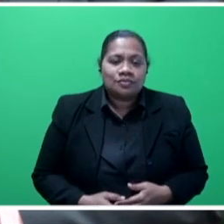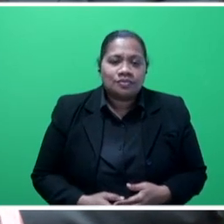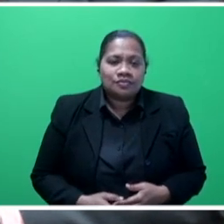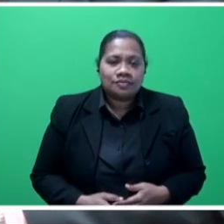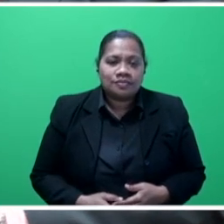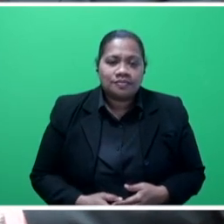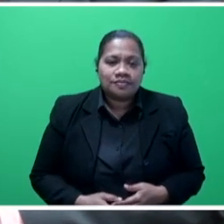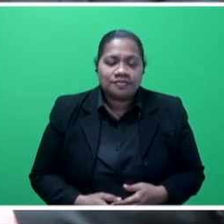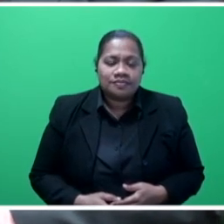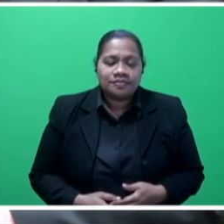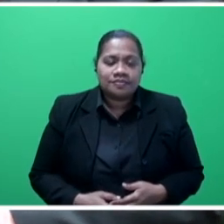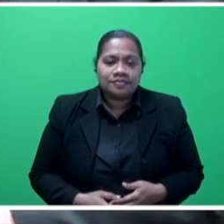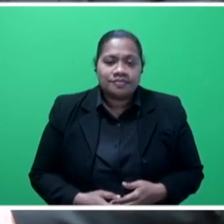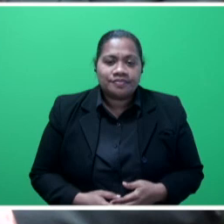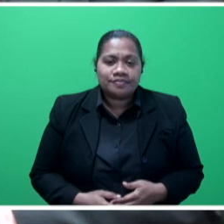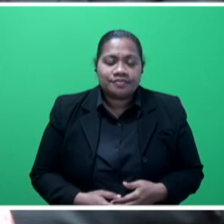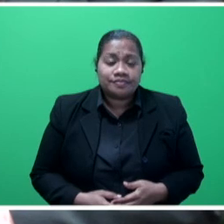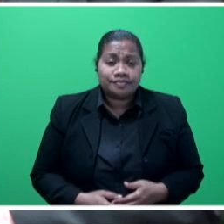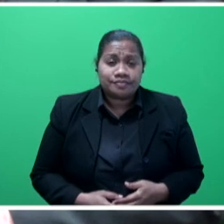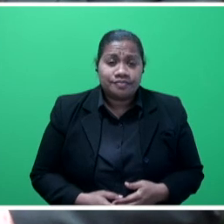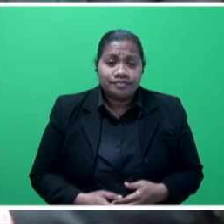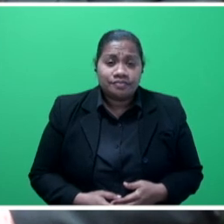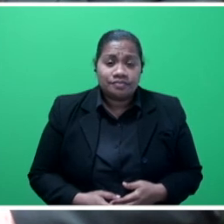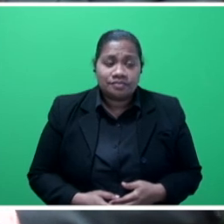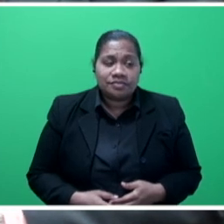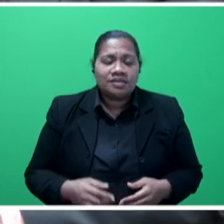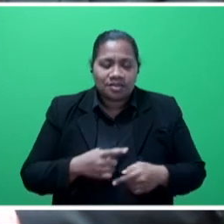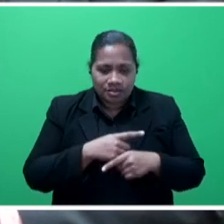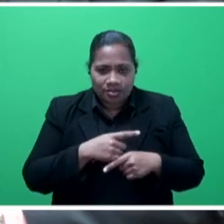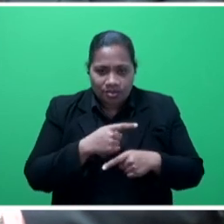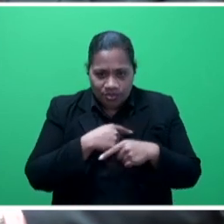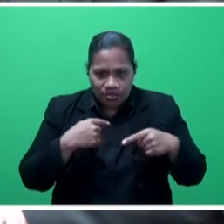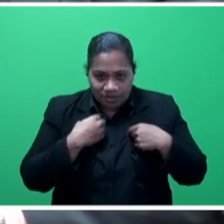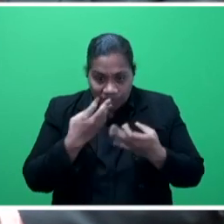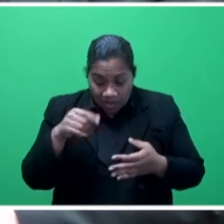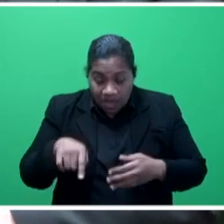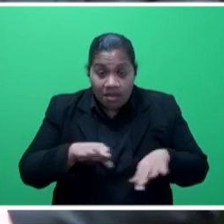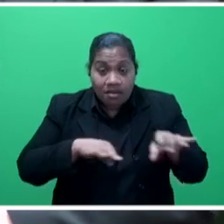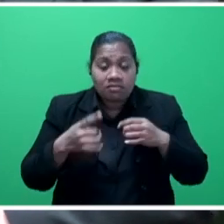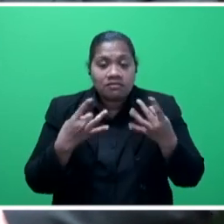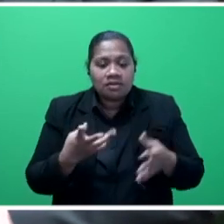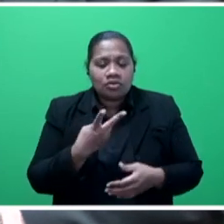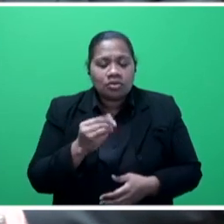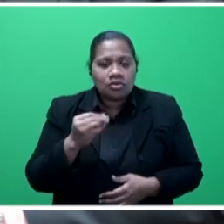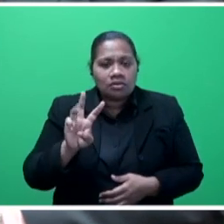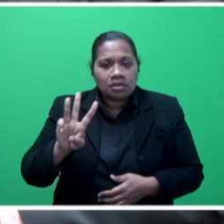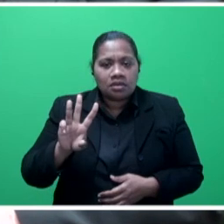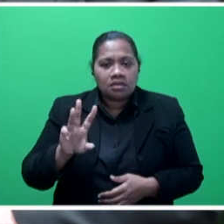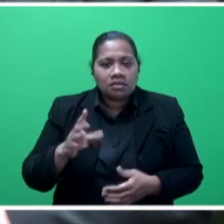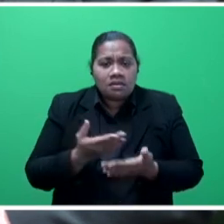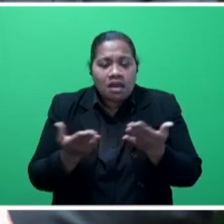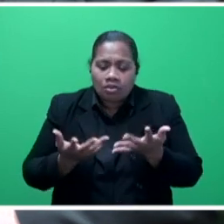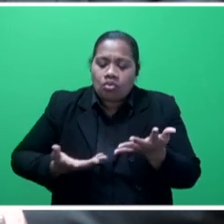And we anticipate that this plan will be ready by mid-2023. It will be done through consultation, and this